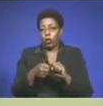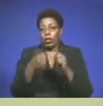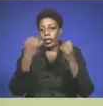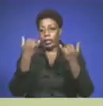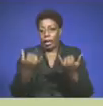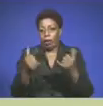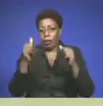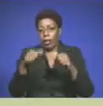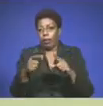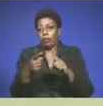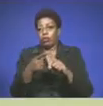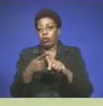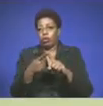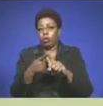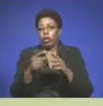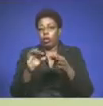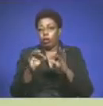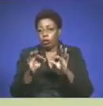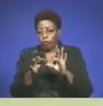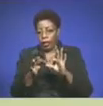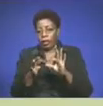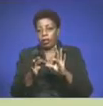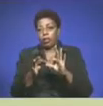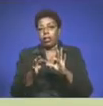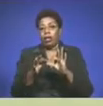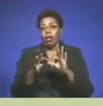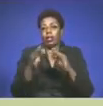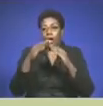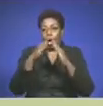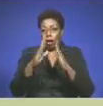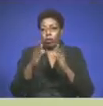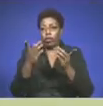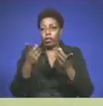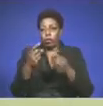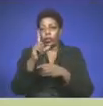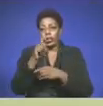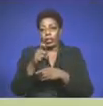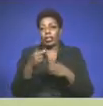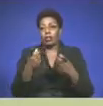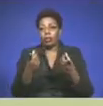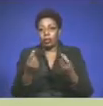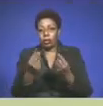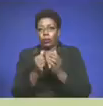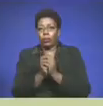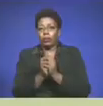now I'm able to repair the house and, you know, do what needs to be done,